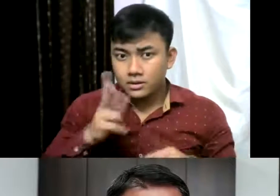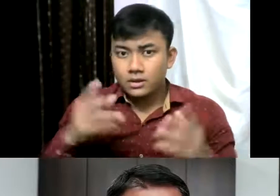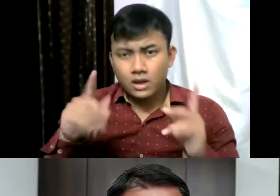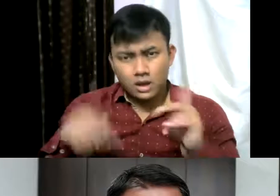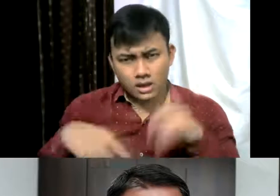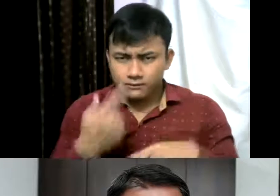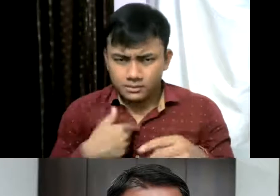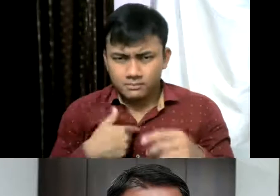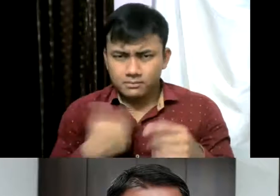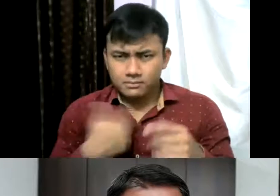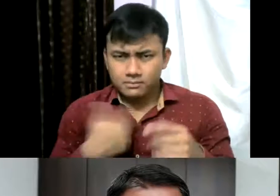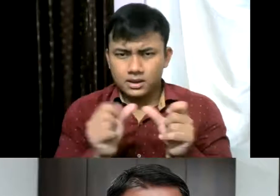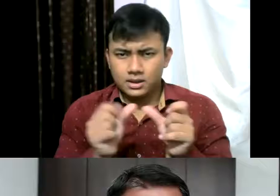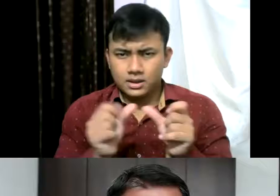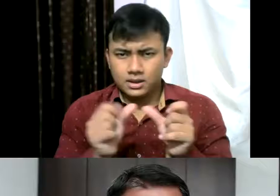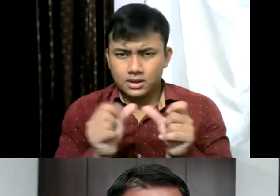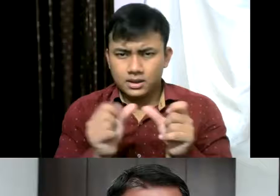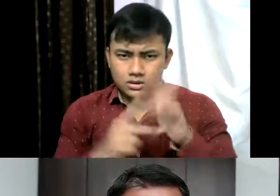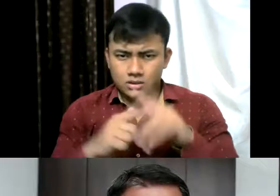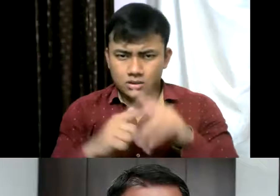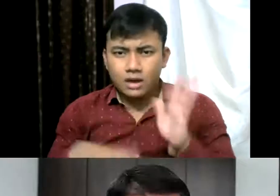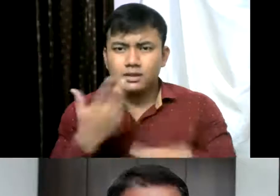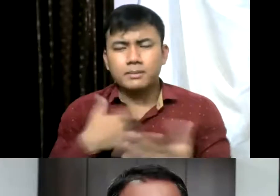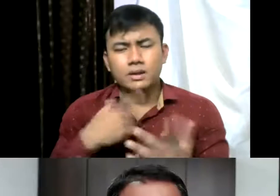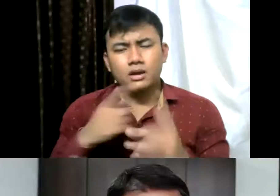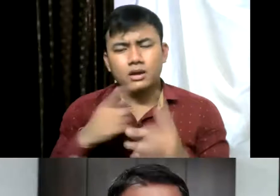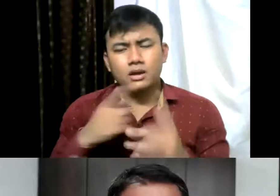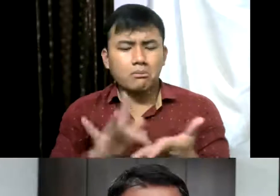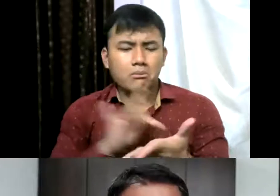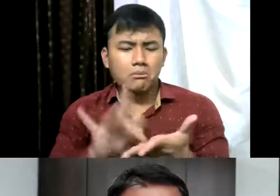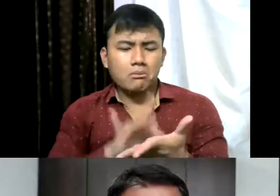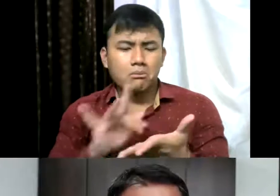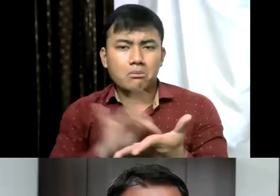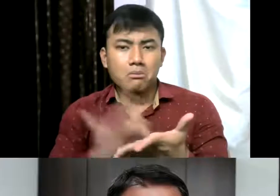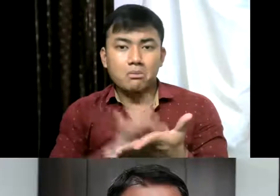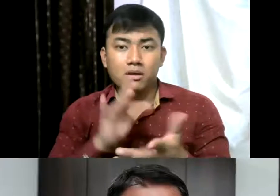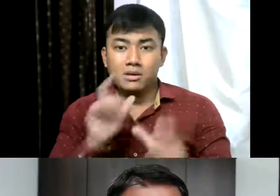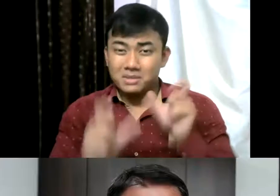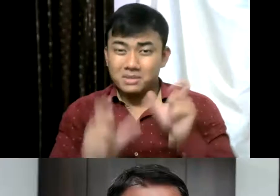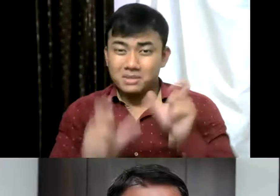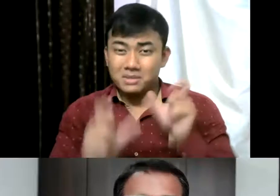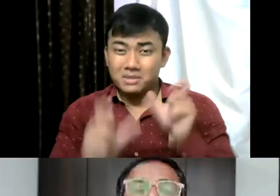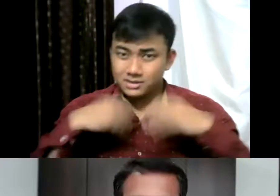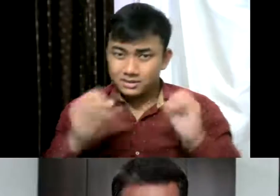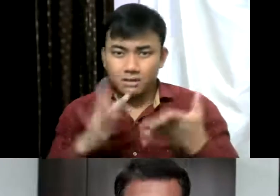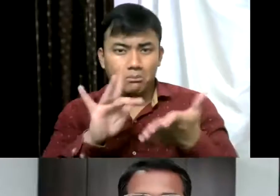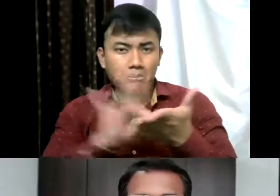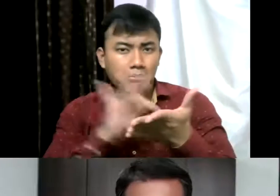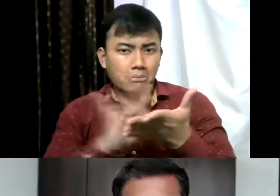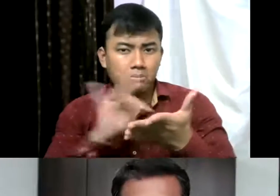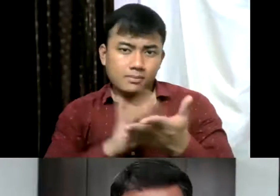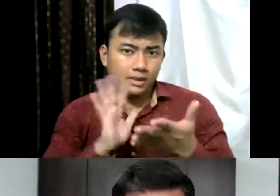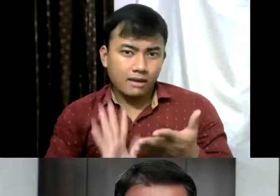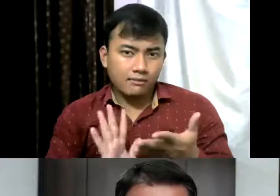the class, I ask the class swipe people left and right. And there's inadvertently particular ways in which we swipe people right.